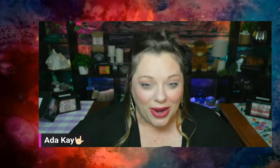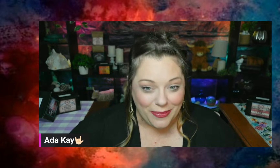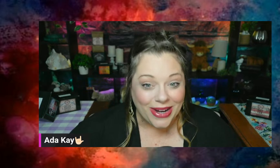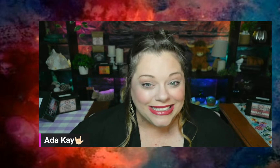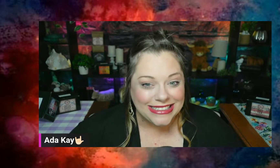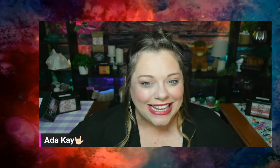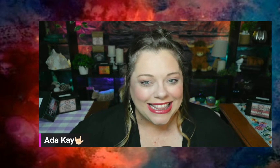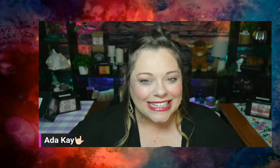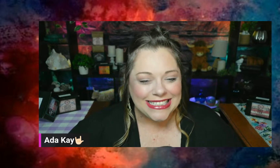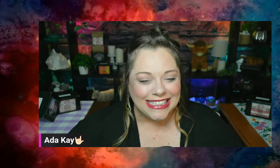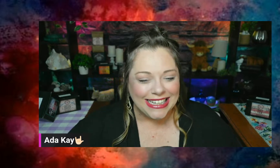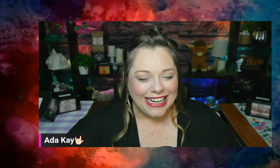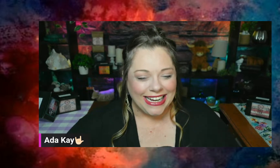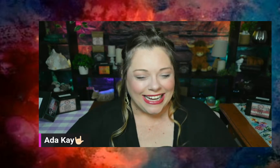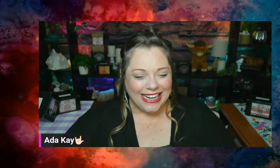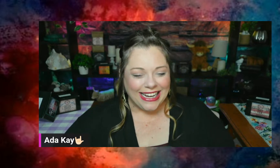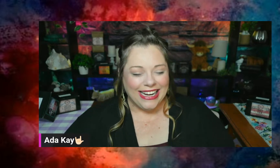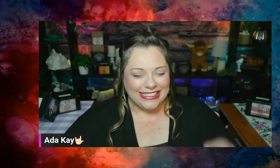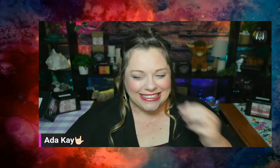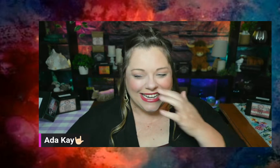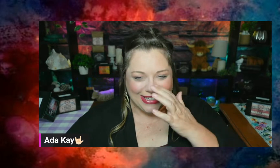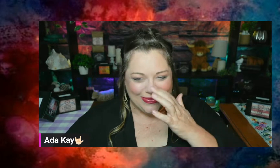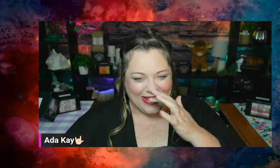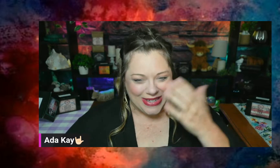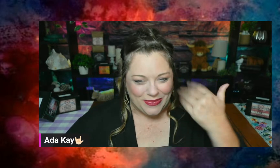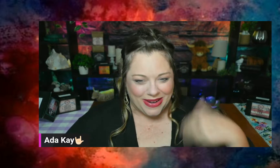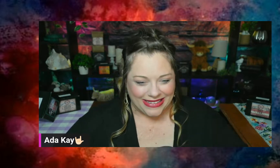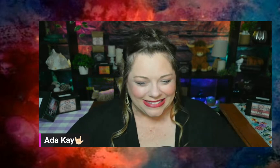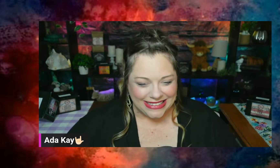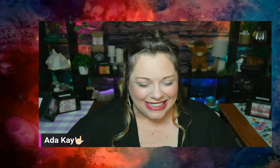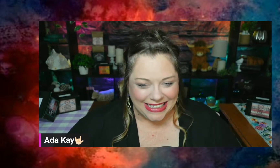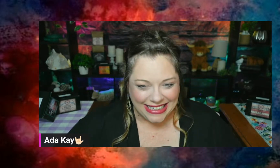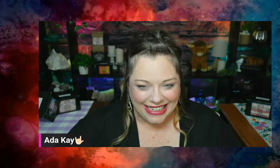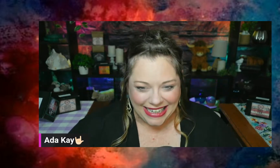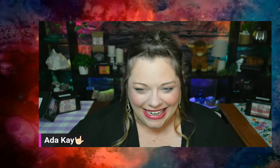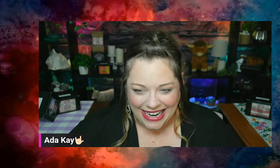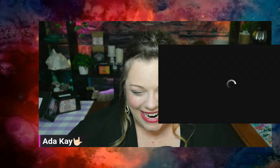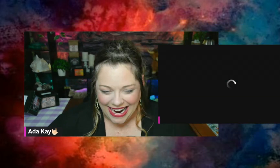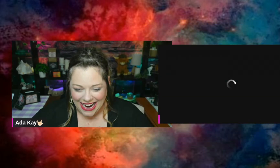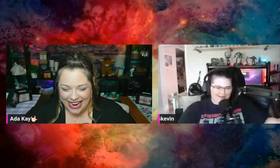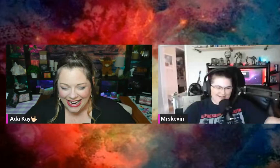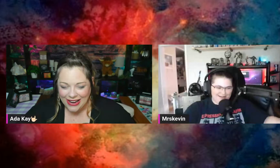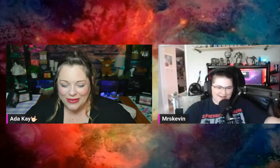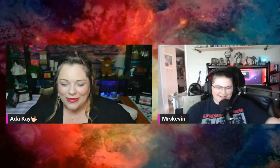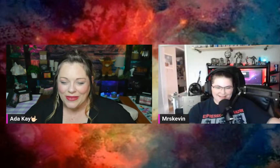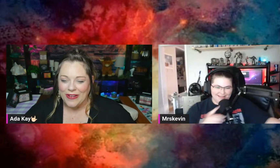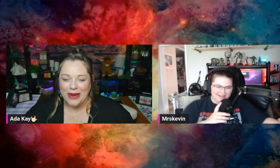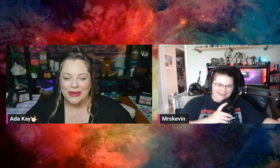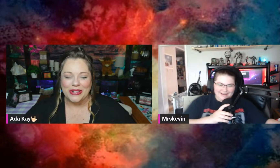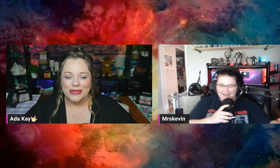You want to hop on and say this? Okay, come on in, mod.